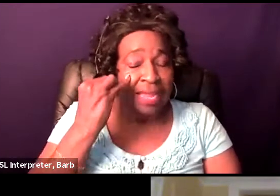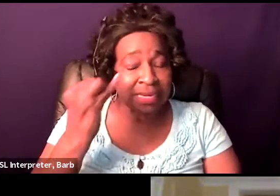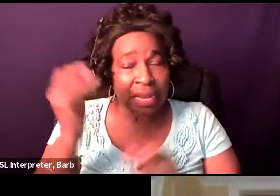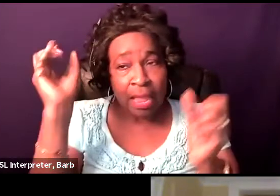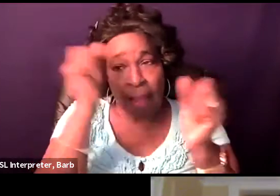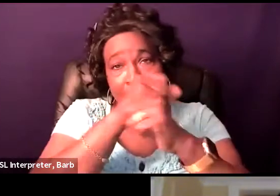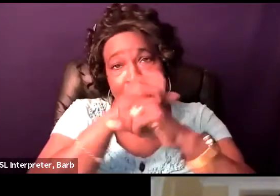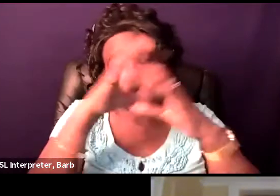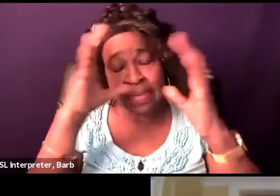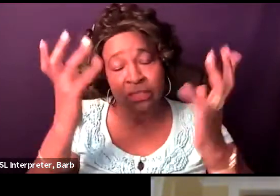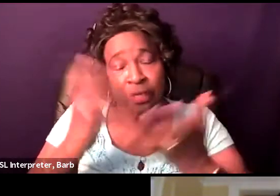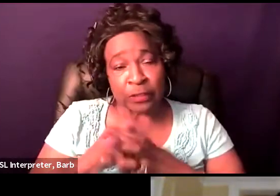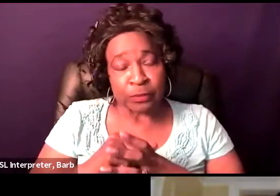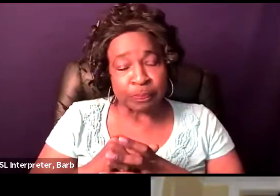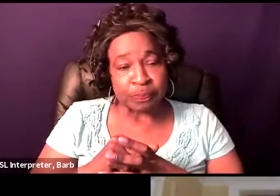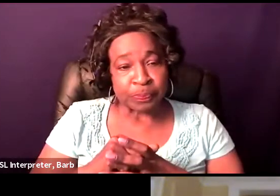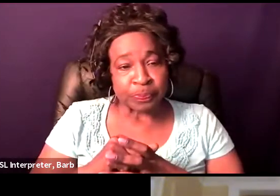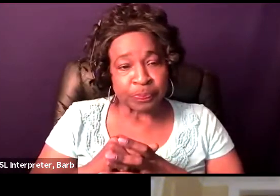imagination.